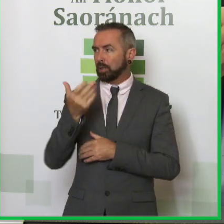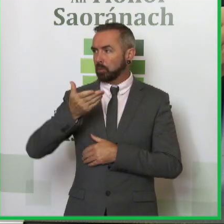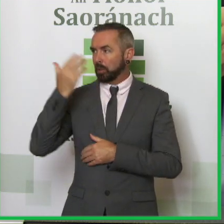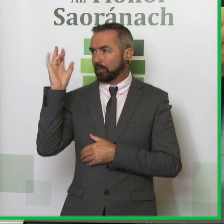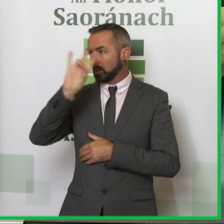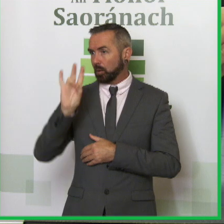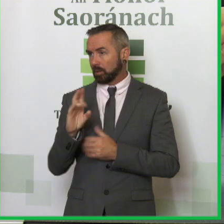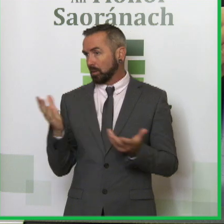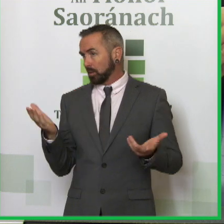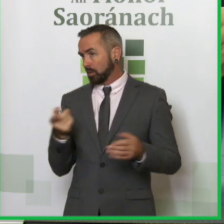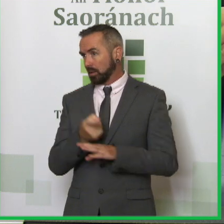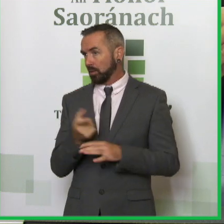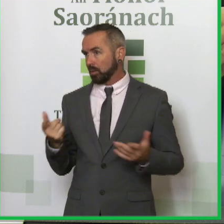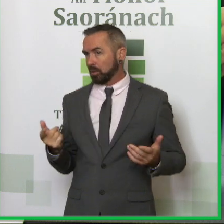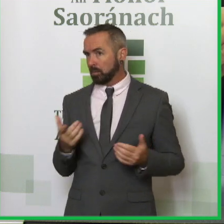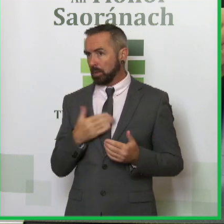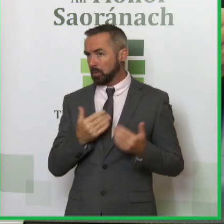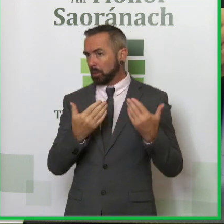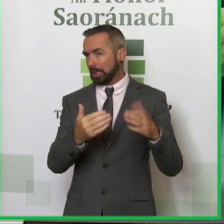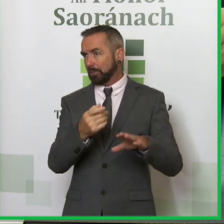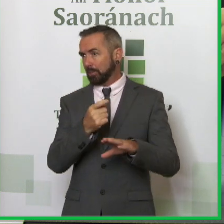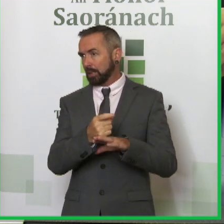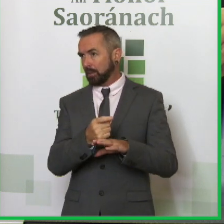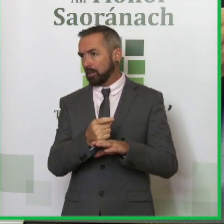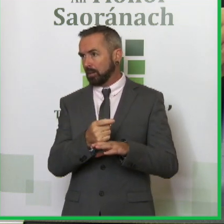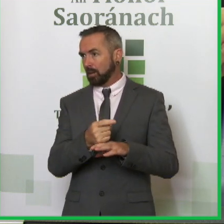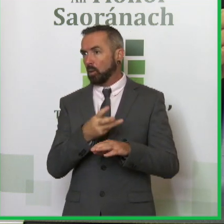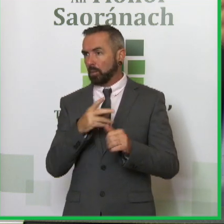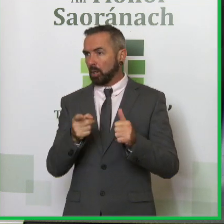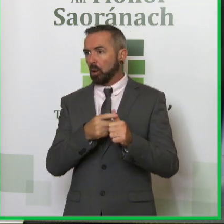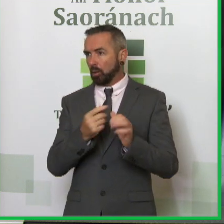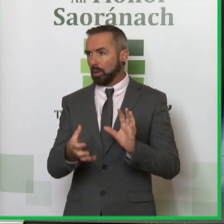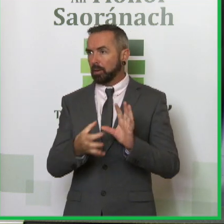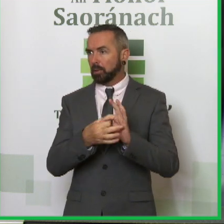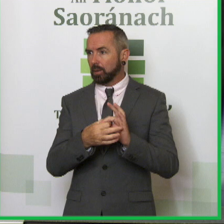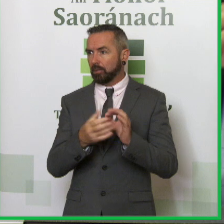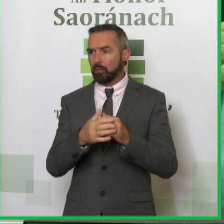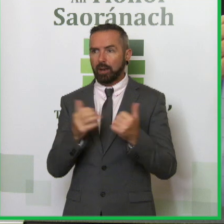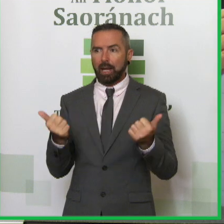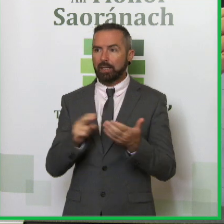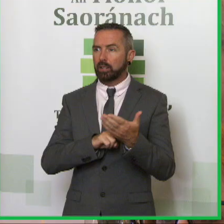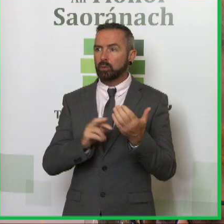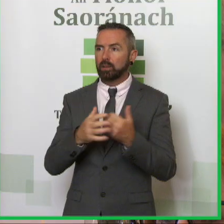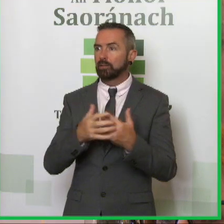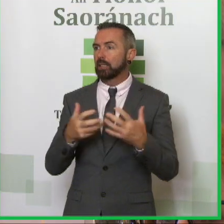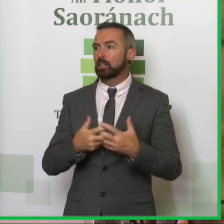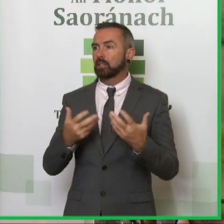So, would it work to just leave it there and it automatically applies as a principle across any use of technology?